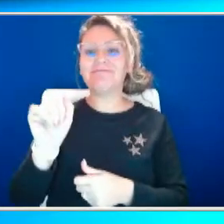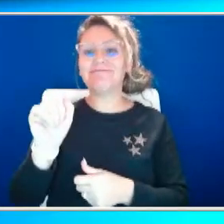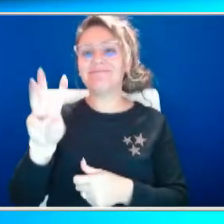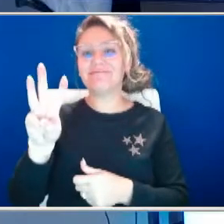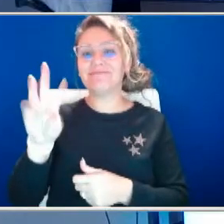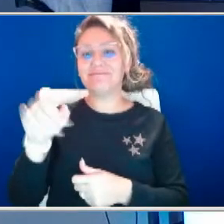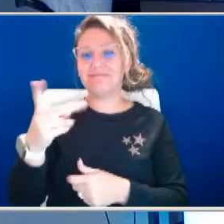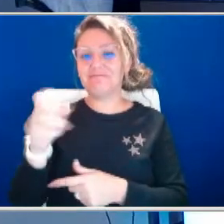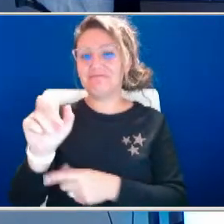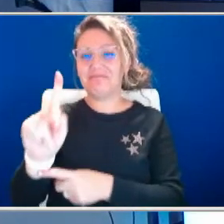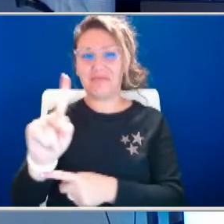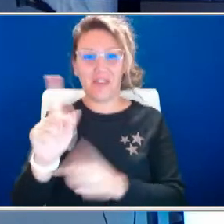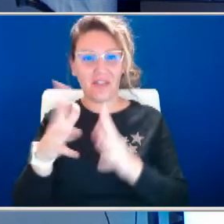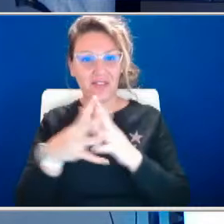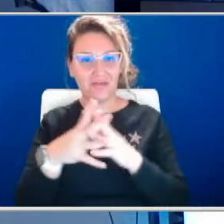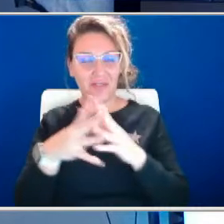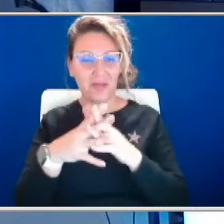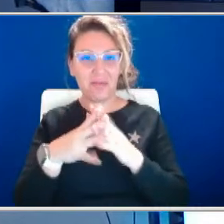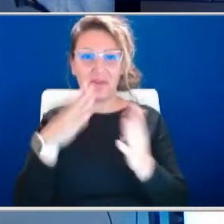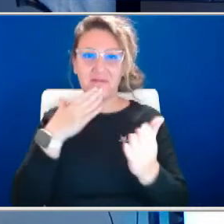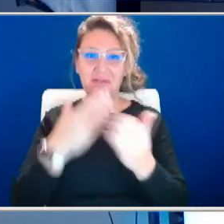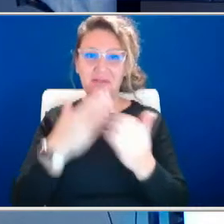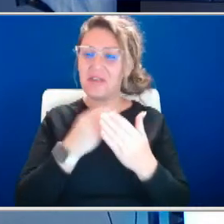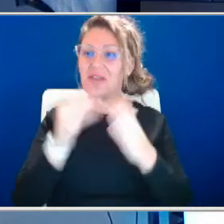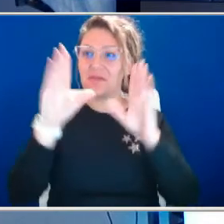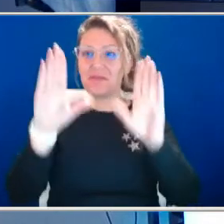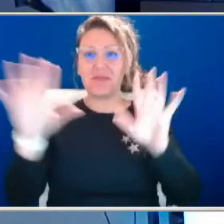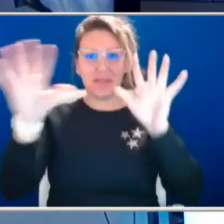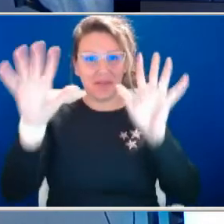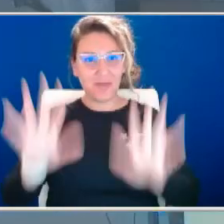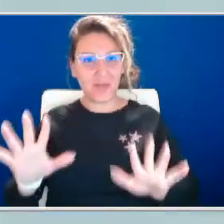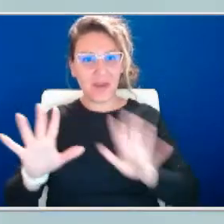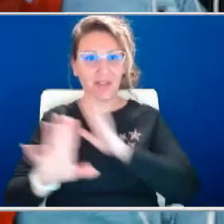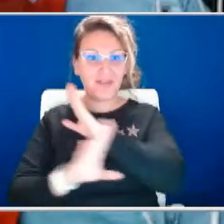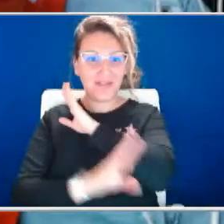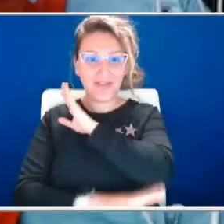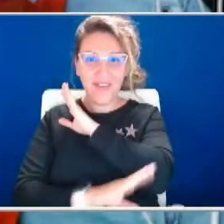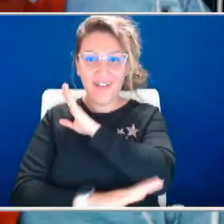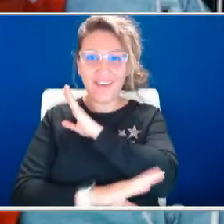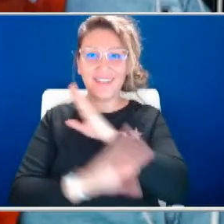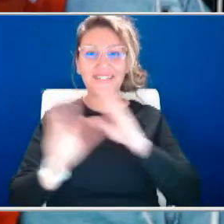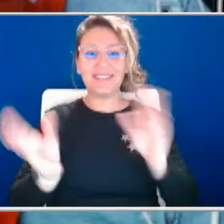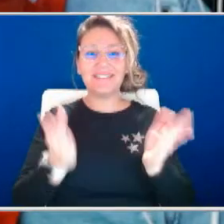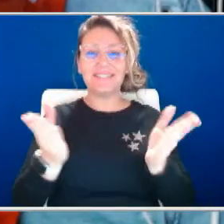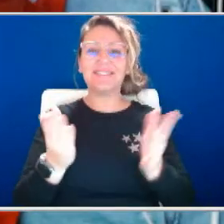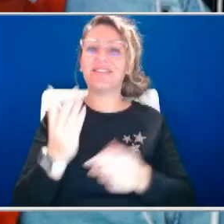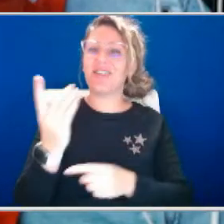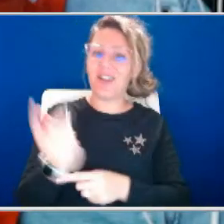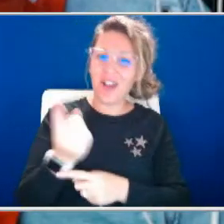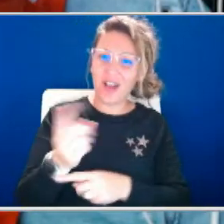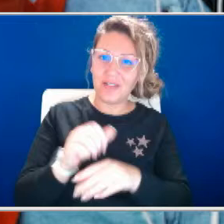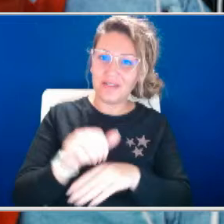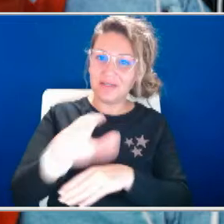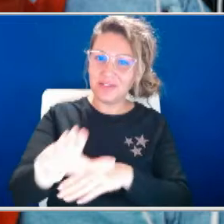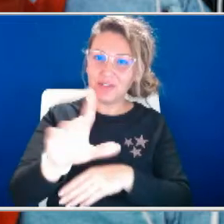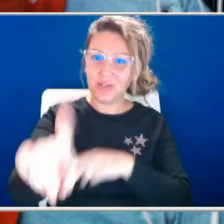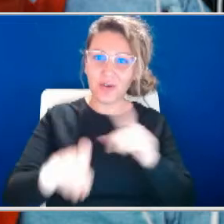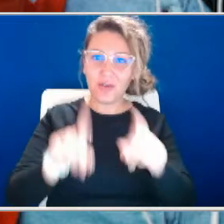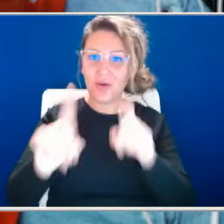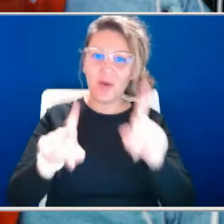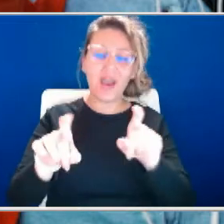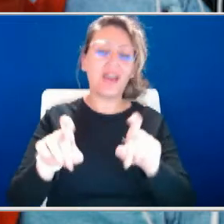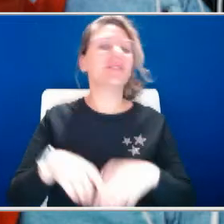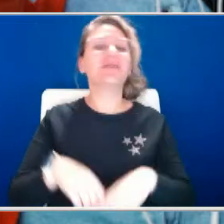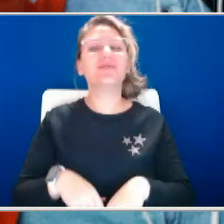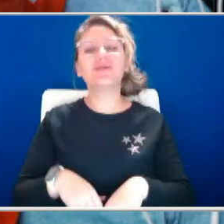so it's a happy Monday. And great weather. So. Absolutely. Fall is here. Well, as always, please send in your questions using your chat thread or your email. The